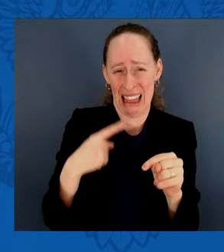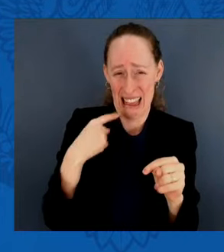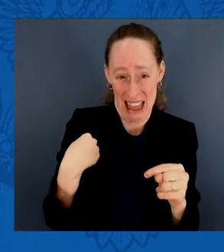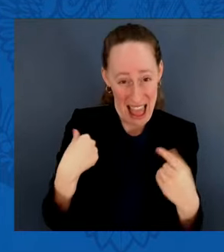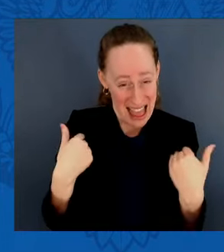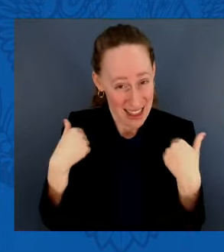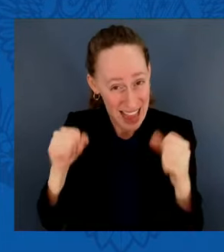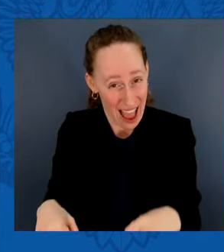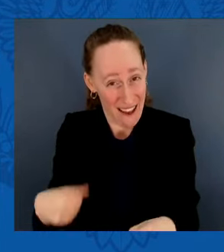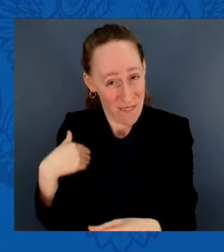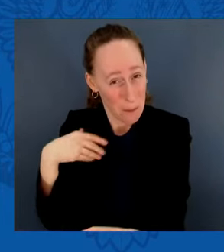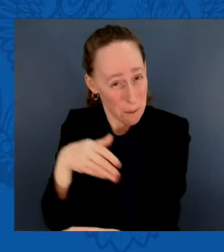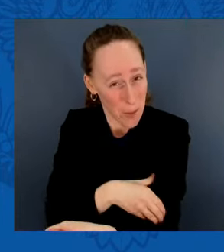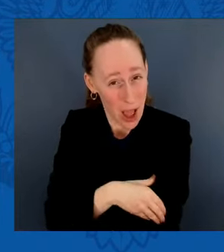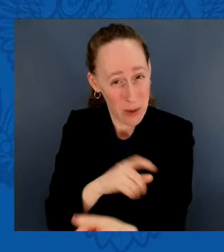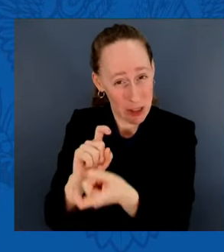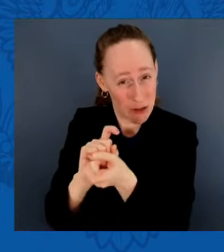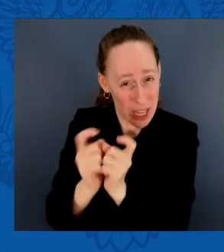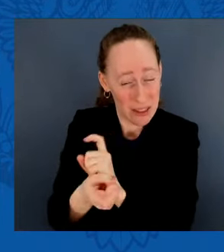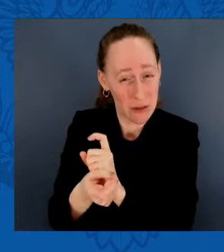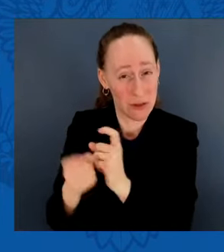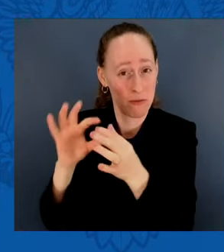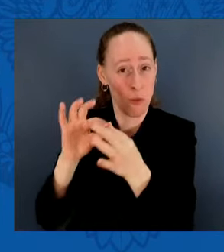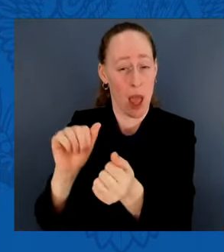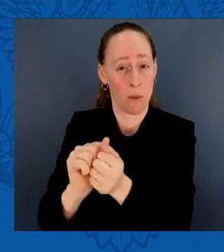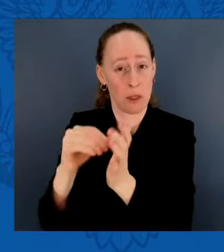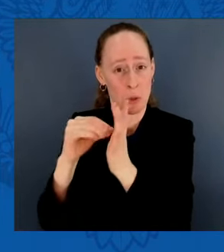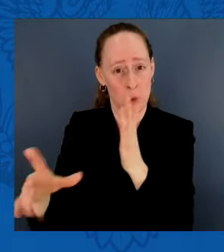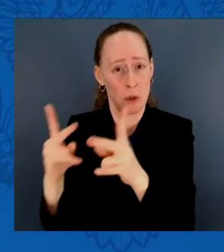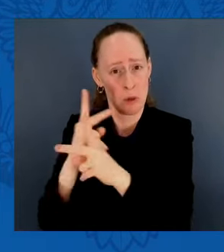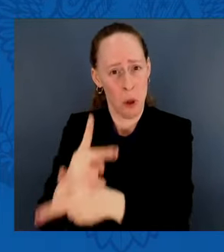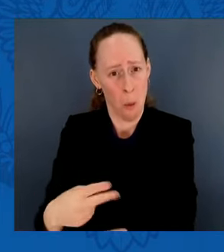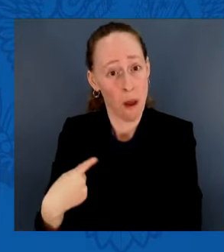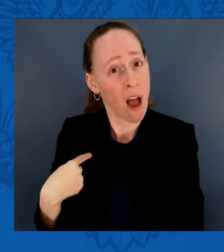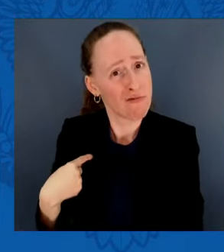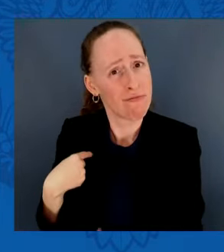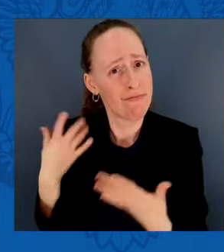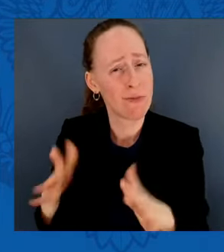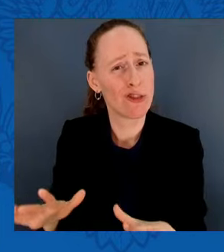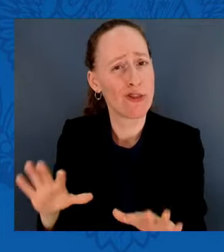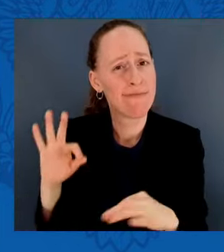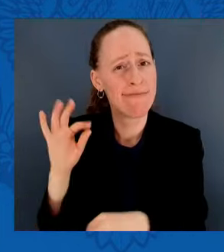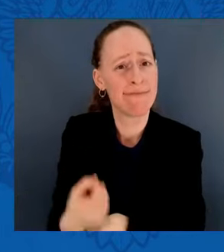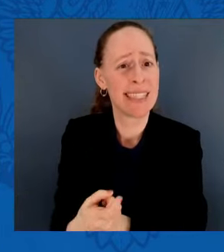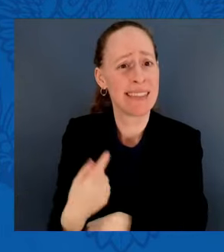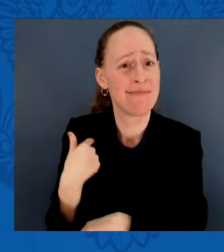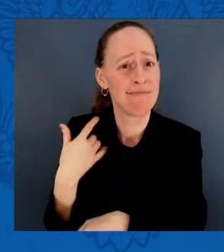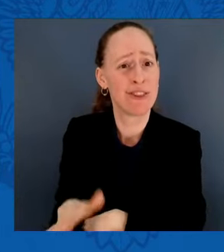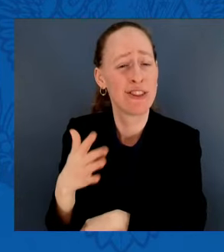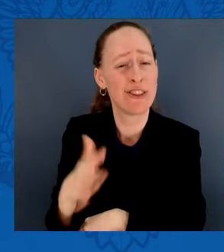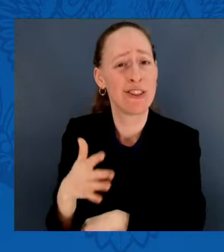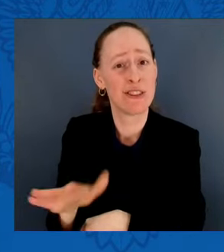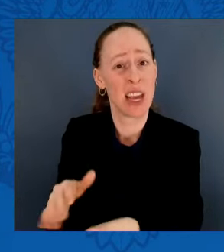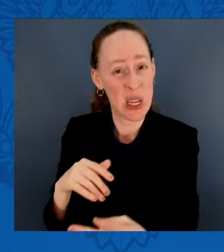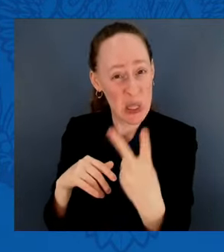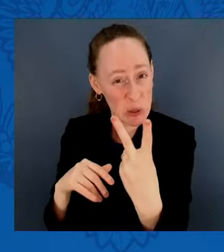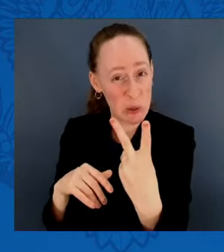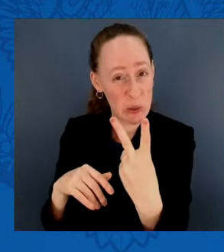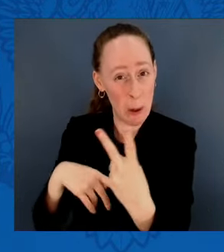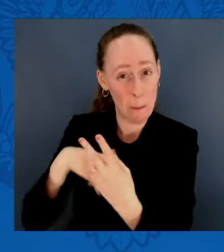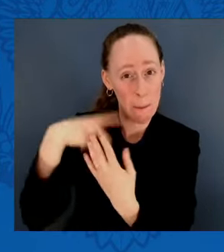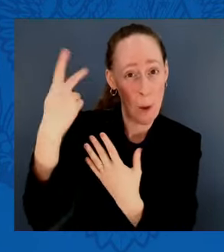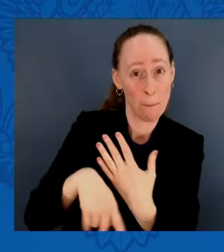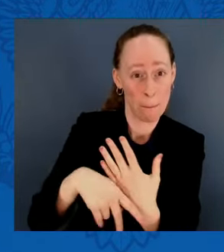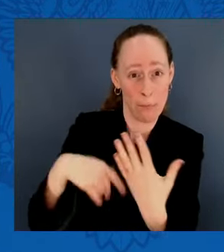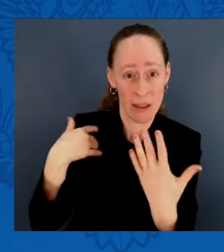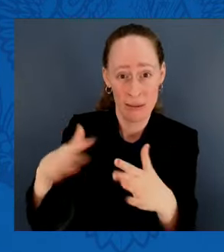existed to reduce the burden of student debt for nearly 4 million Americans, including nurses, firefighters, and